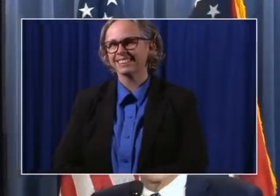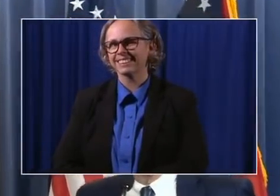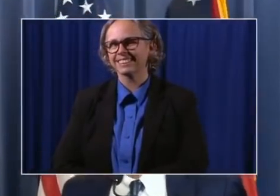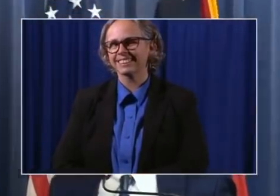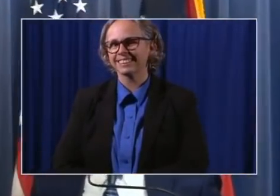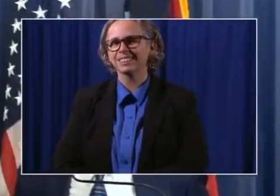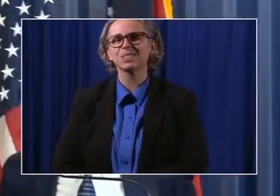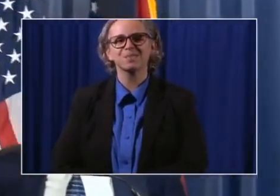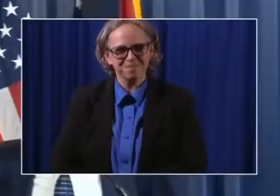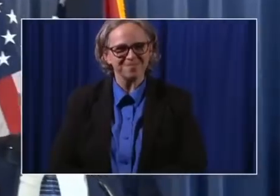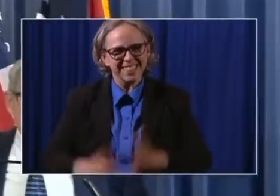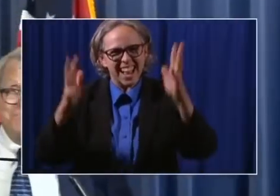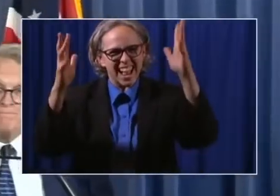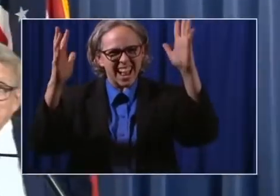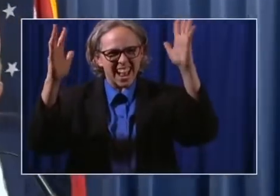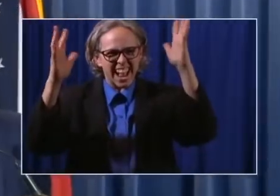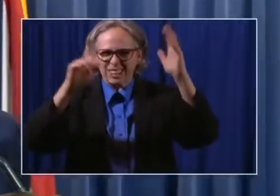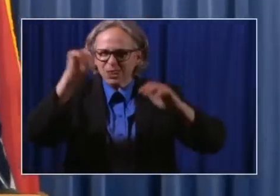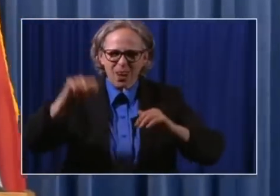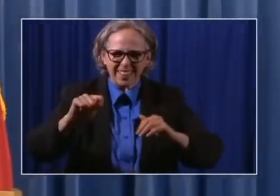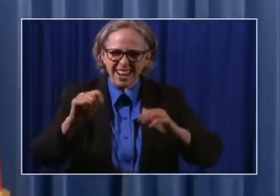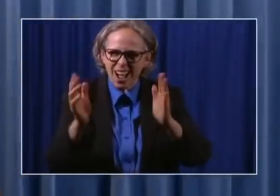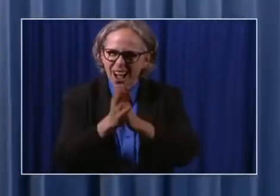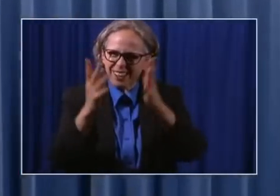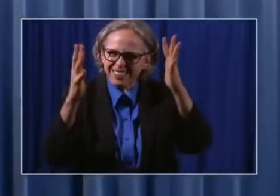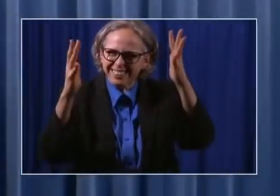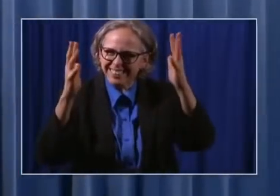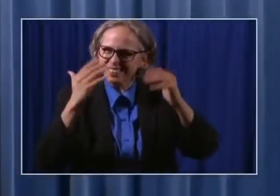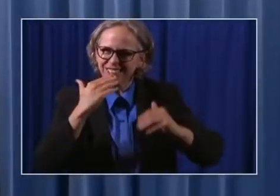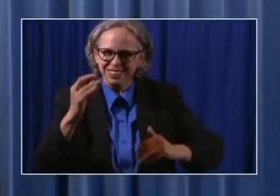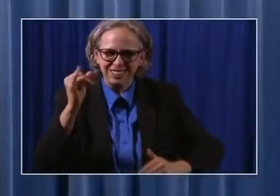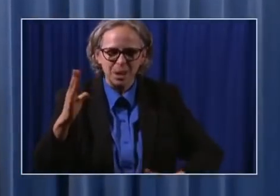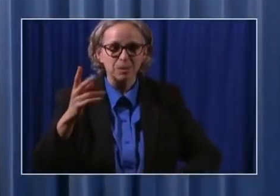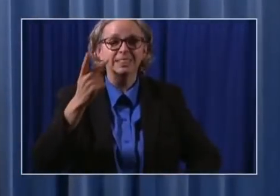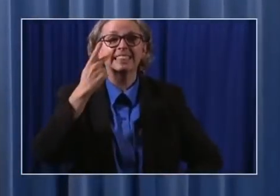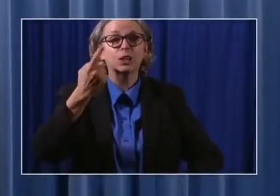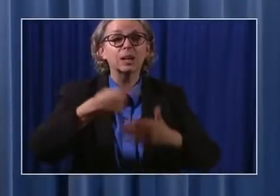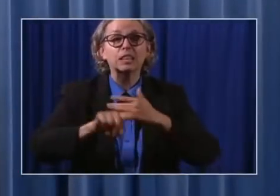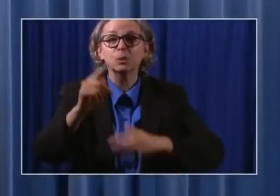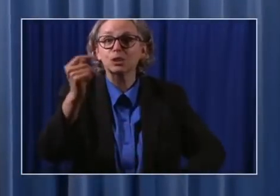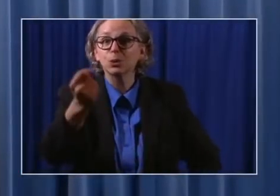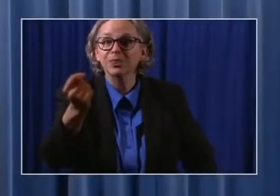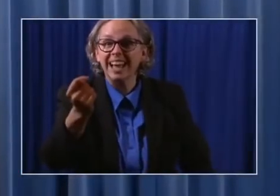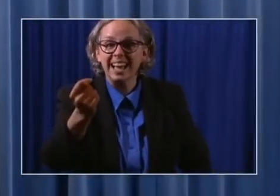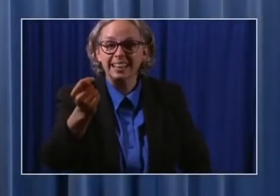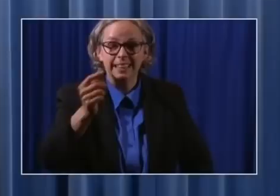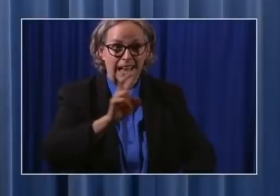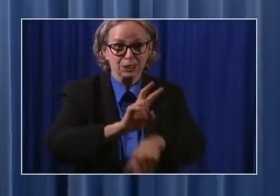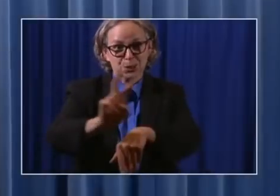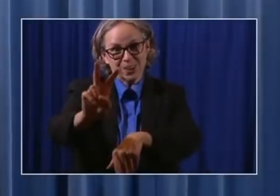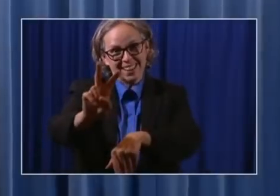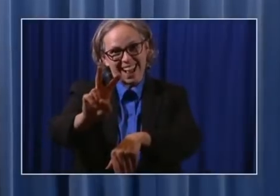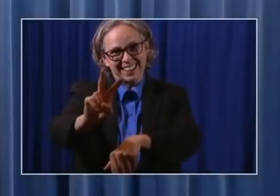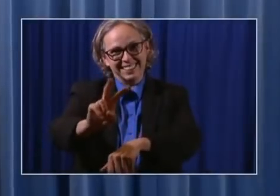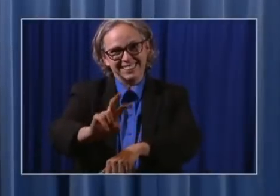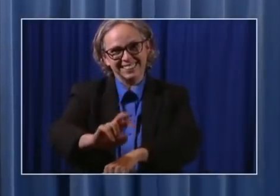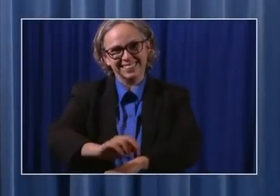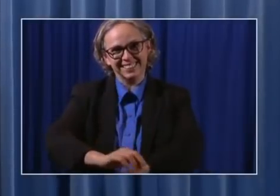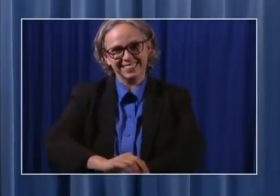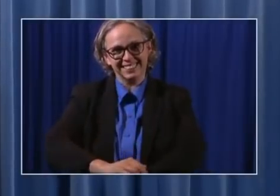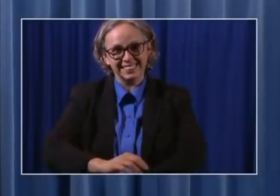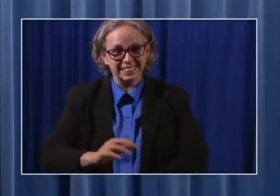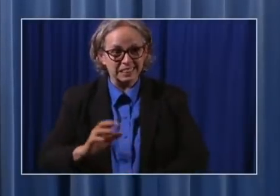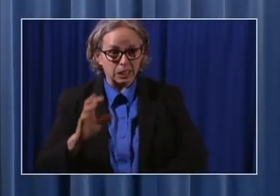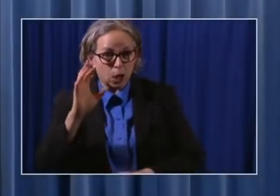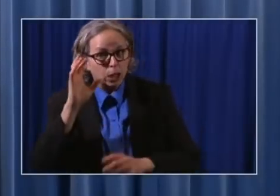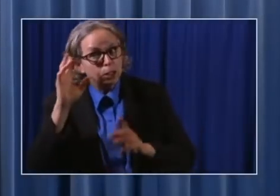Let's hear it for Toledo. That was great. We'll see you all next Tuesday at 2 o'clock, barring some breaking news